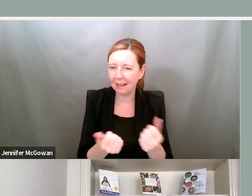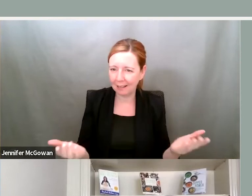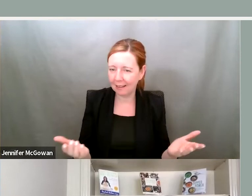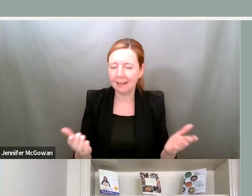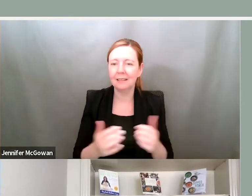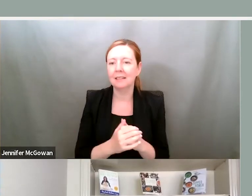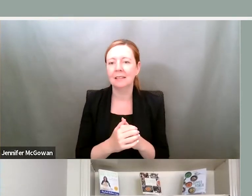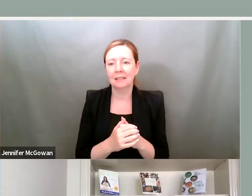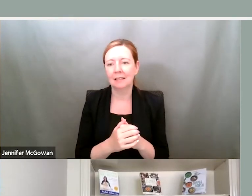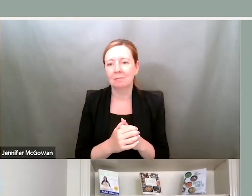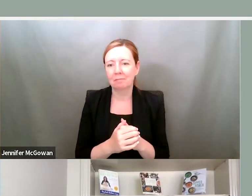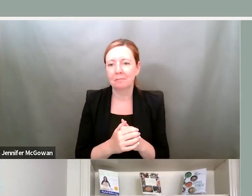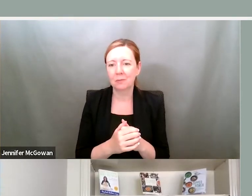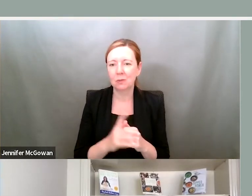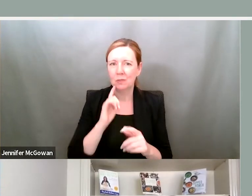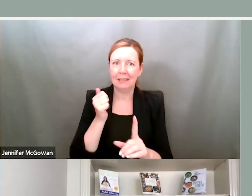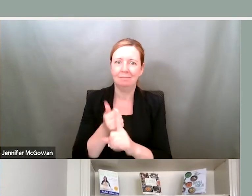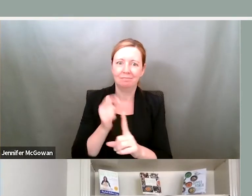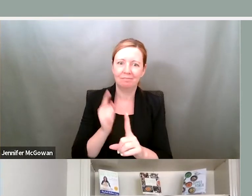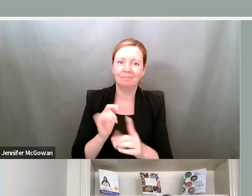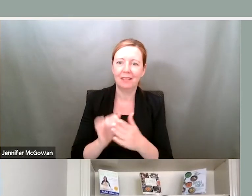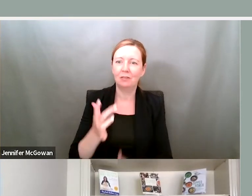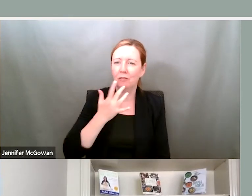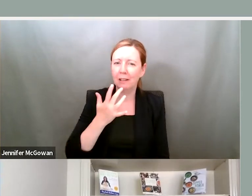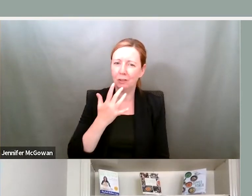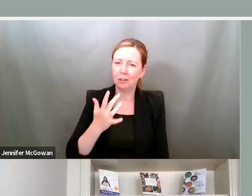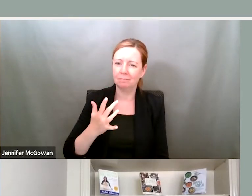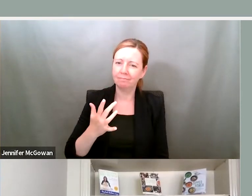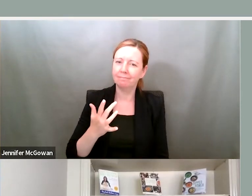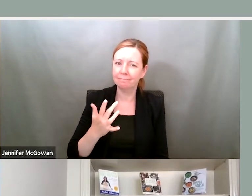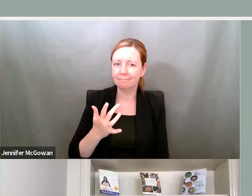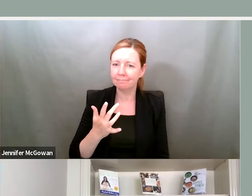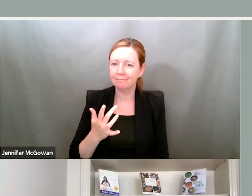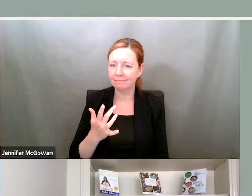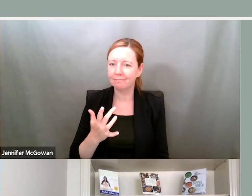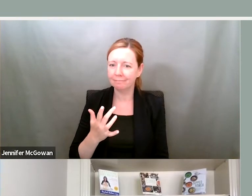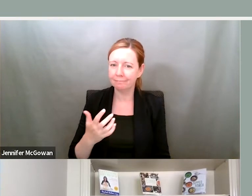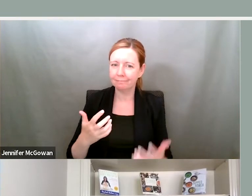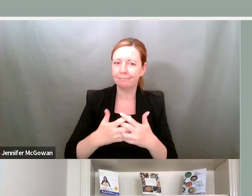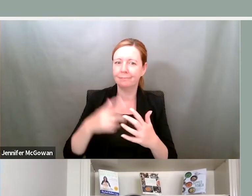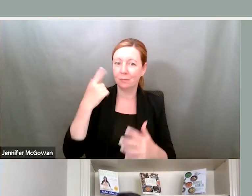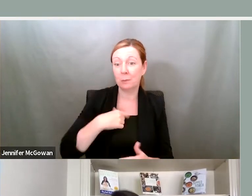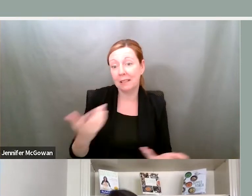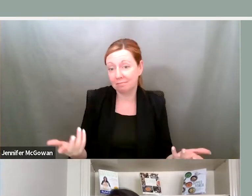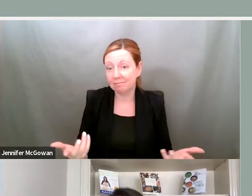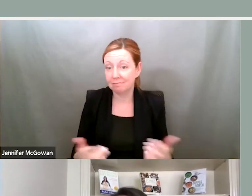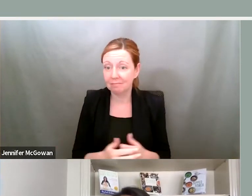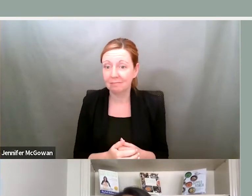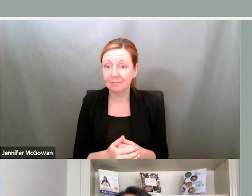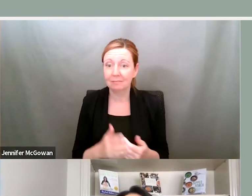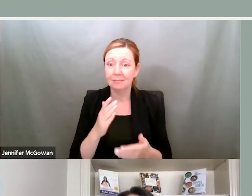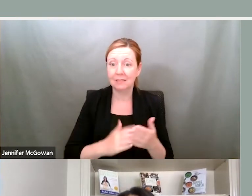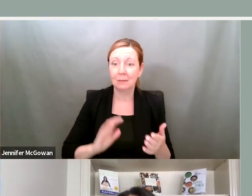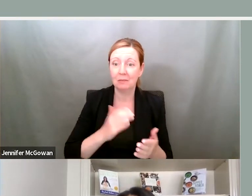it. So hitting that flavor profile like that. So yeah, those are some